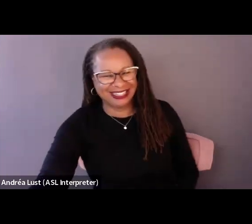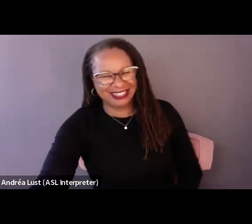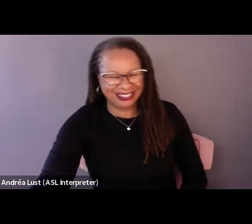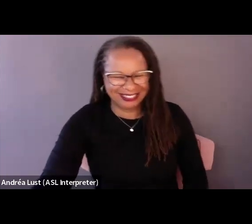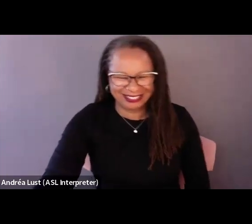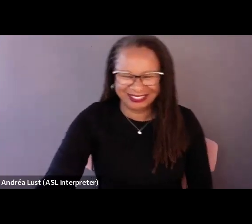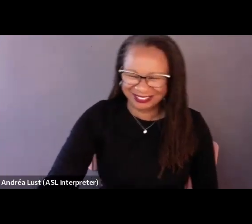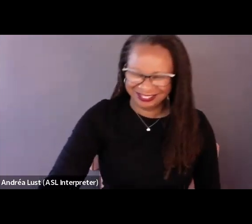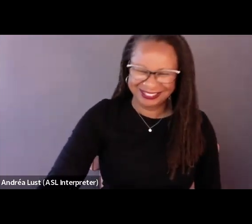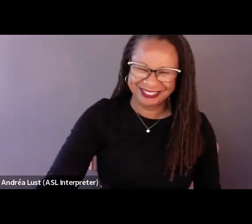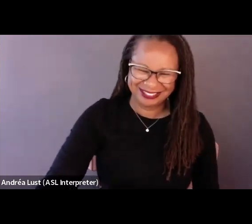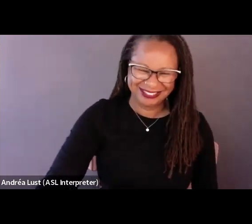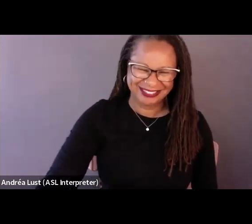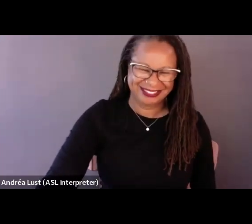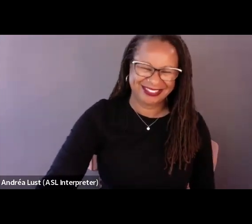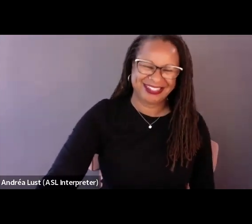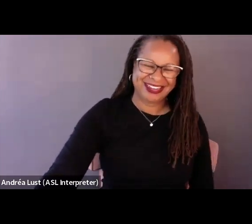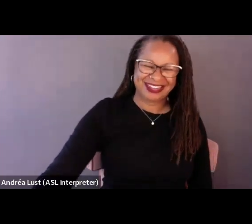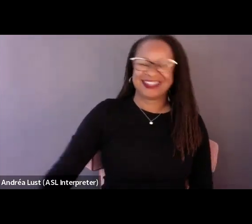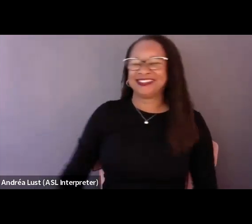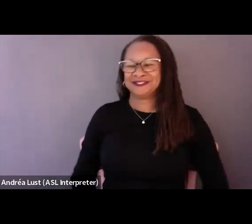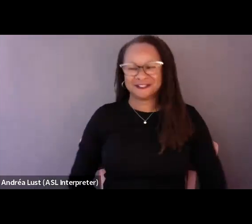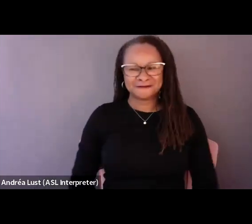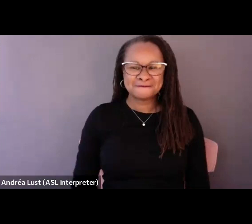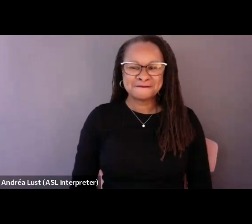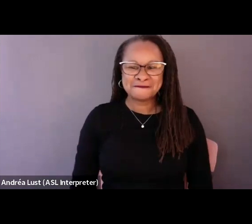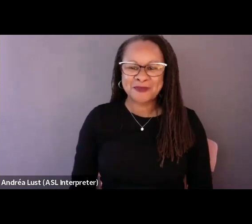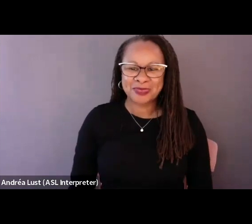Yes. I'm ready.